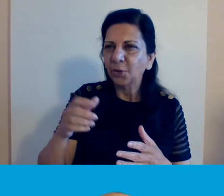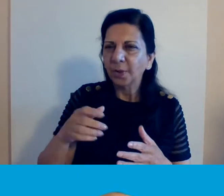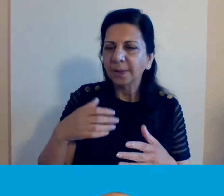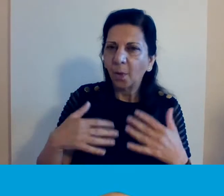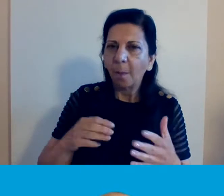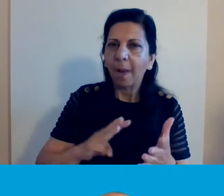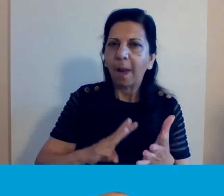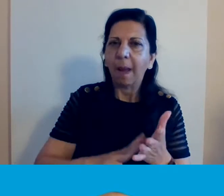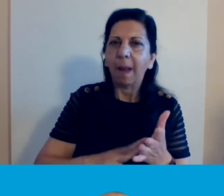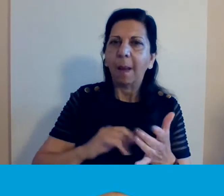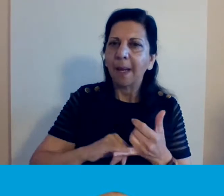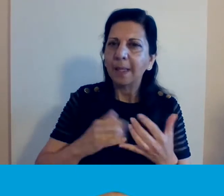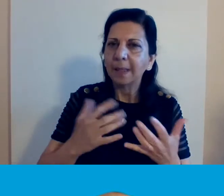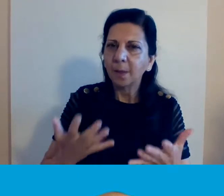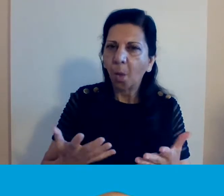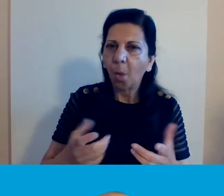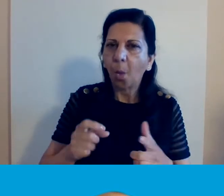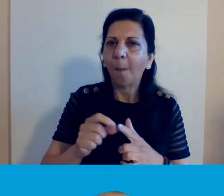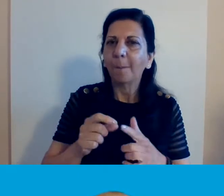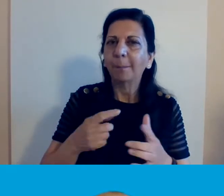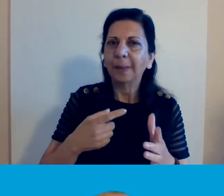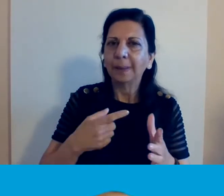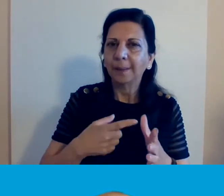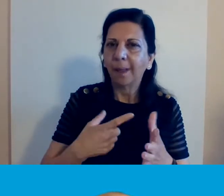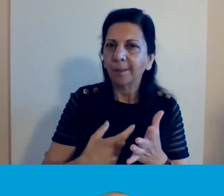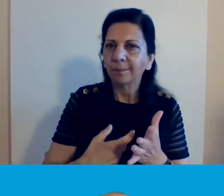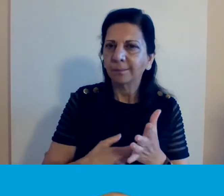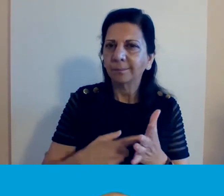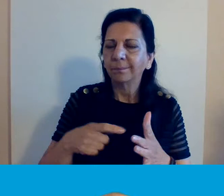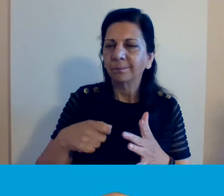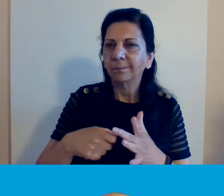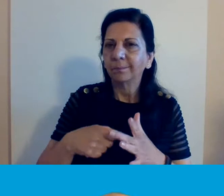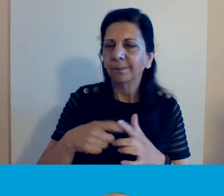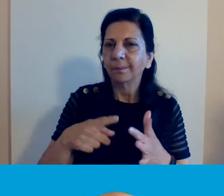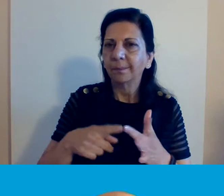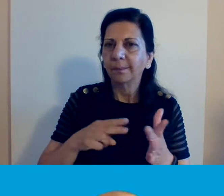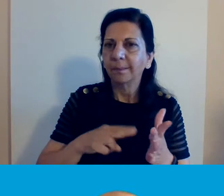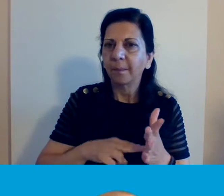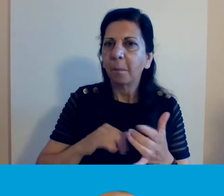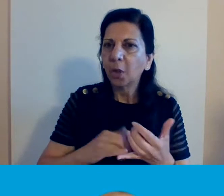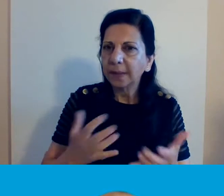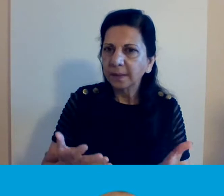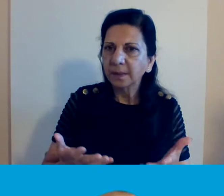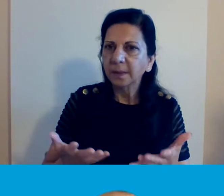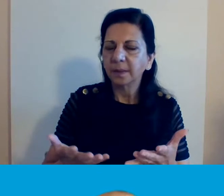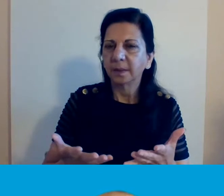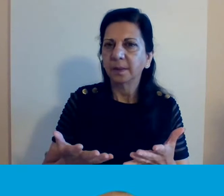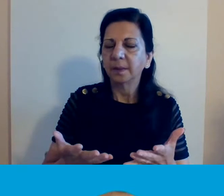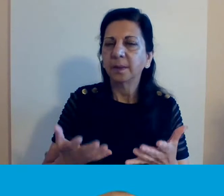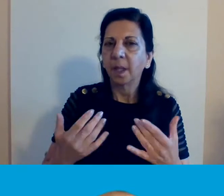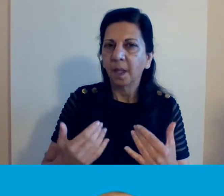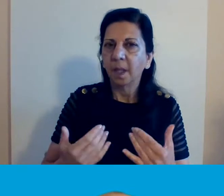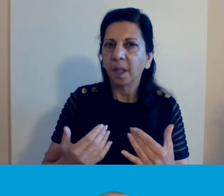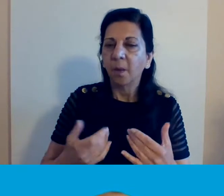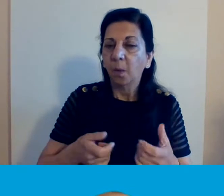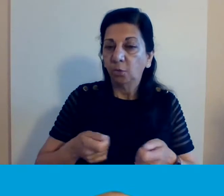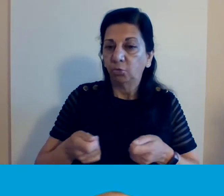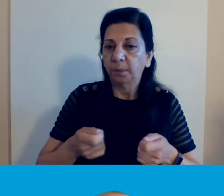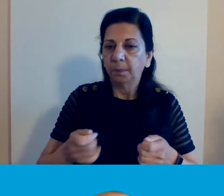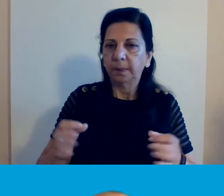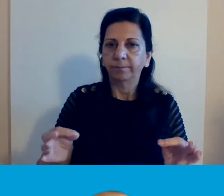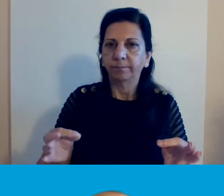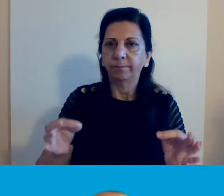are waiting for routine appointments with consultants that may be delayed, and therefore there's some deterioration potentially in their primary condition,